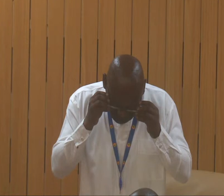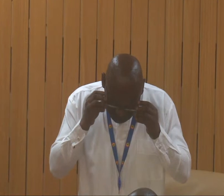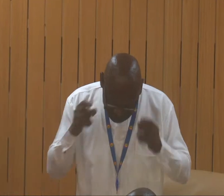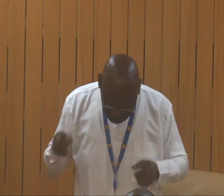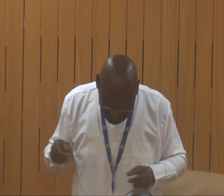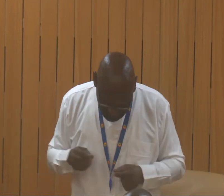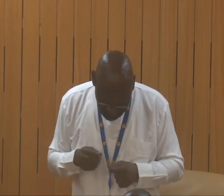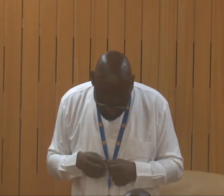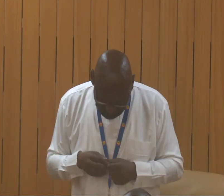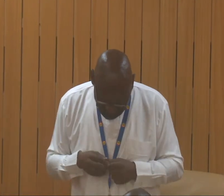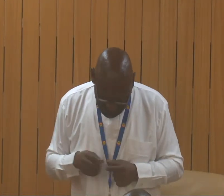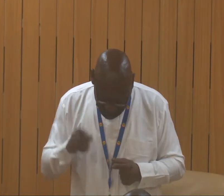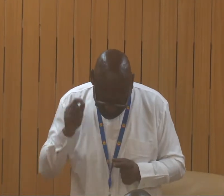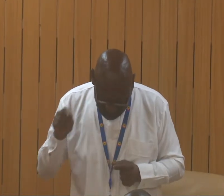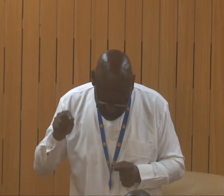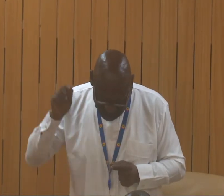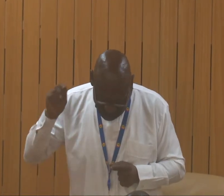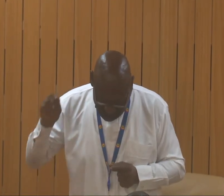May